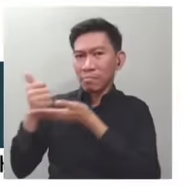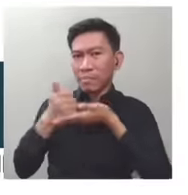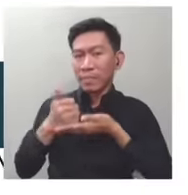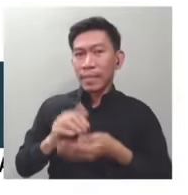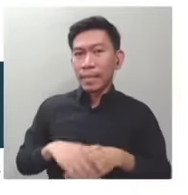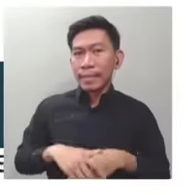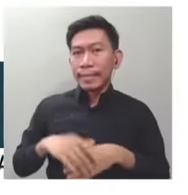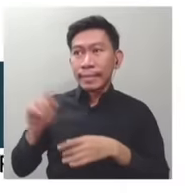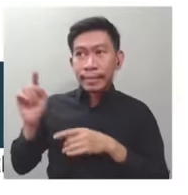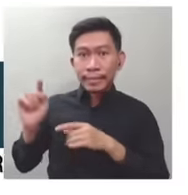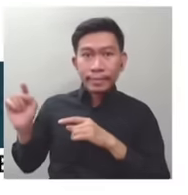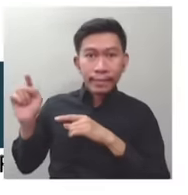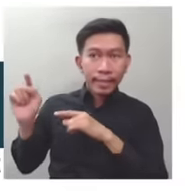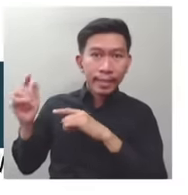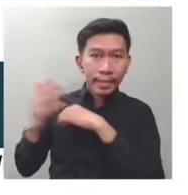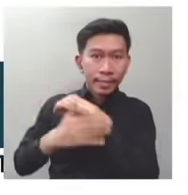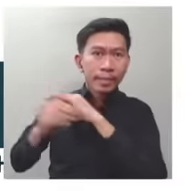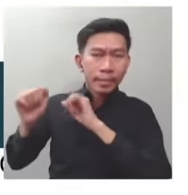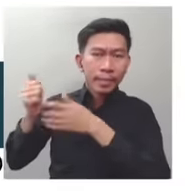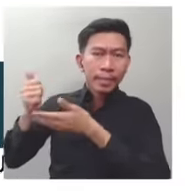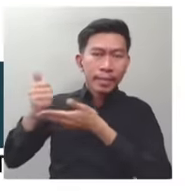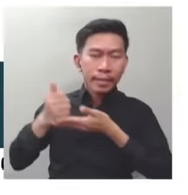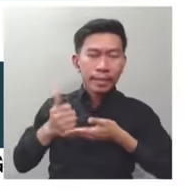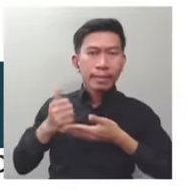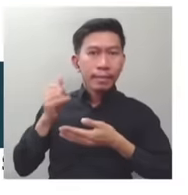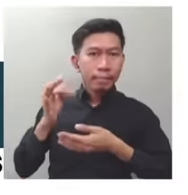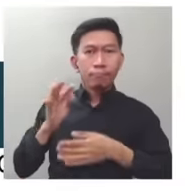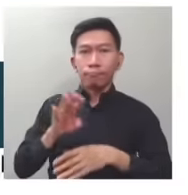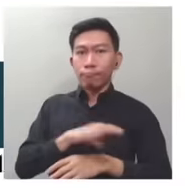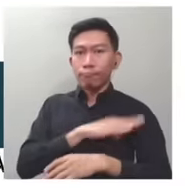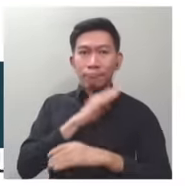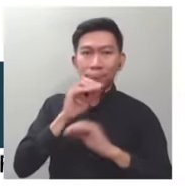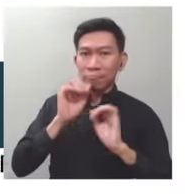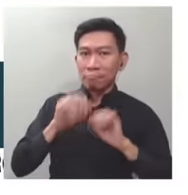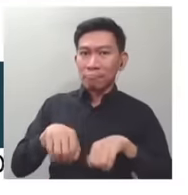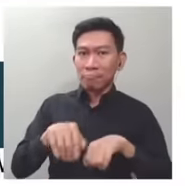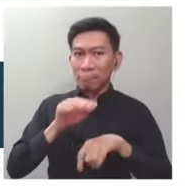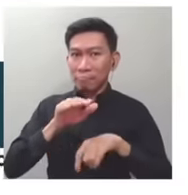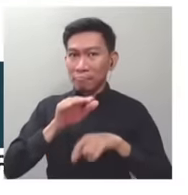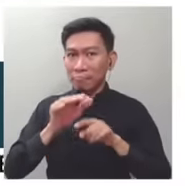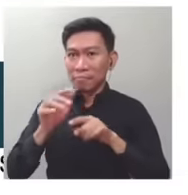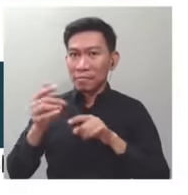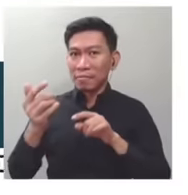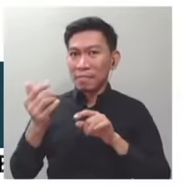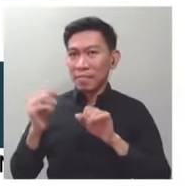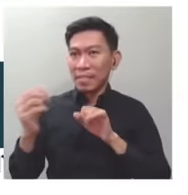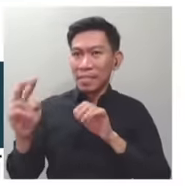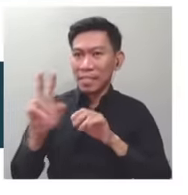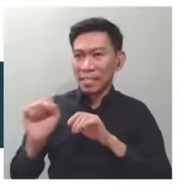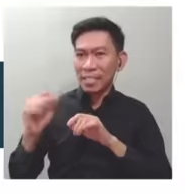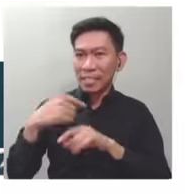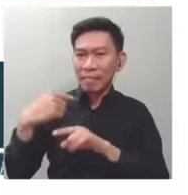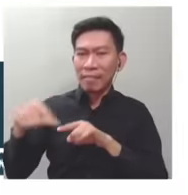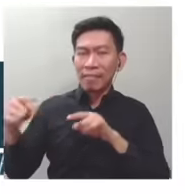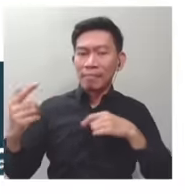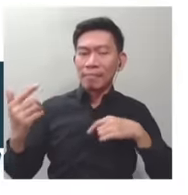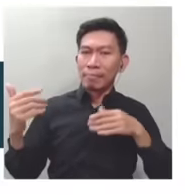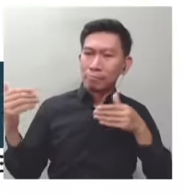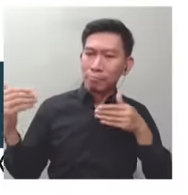us. Then if we are bold enough, we can engage China in a game of chicken. If we're bold